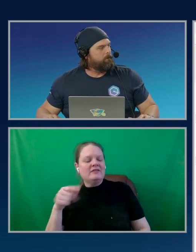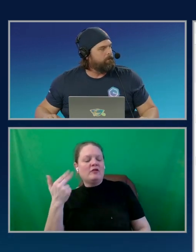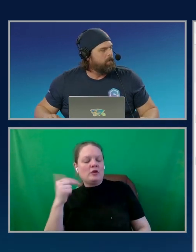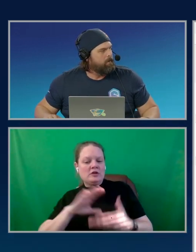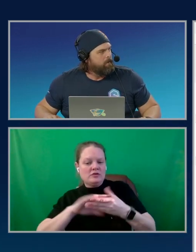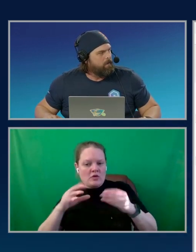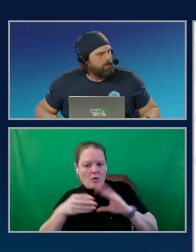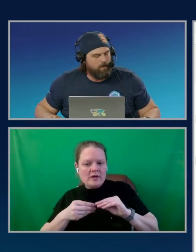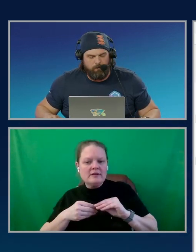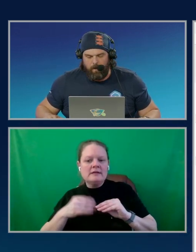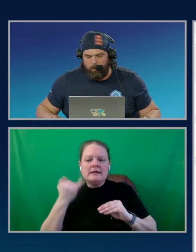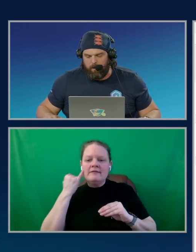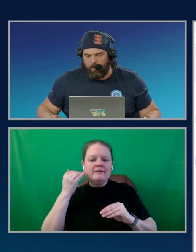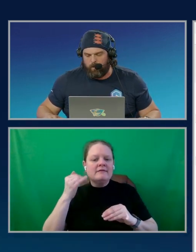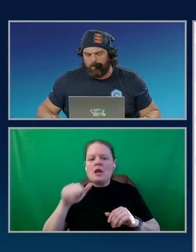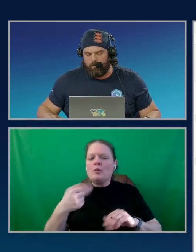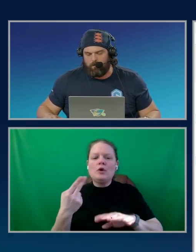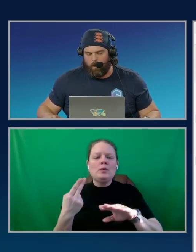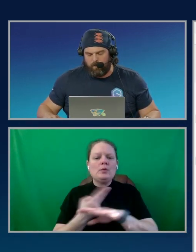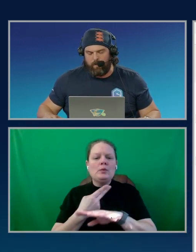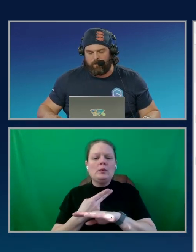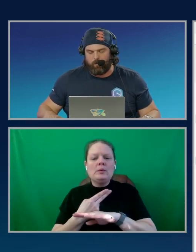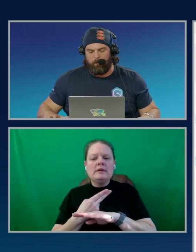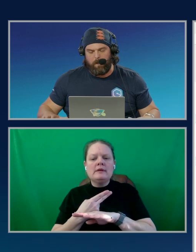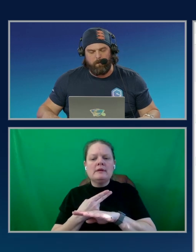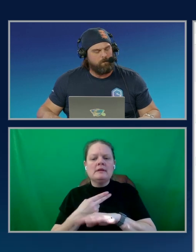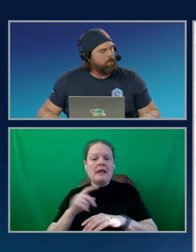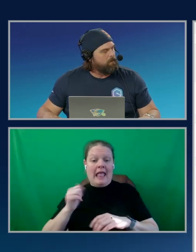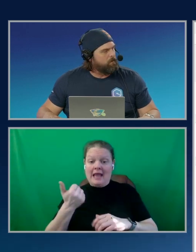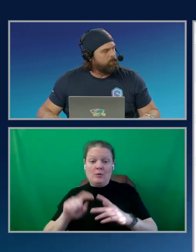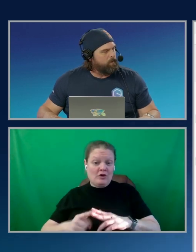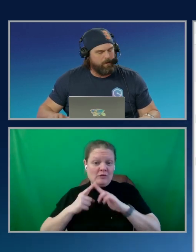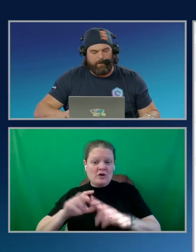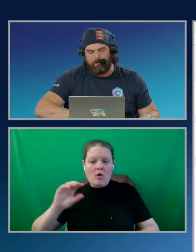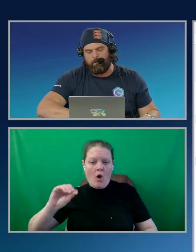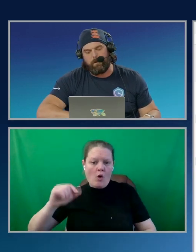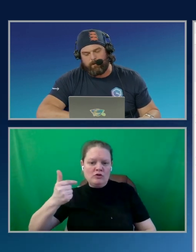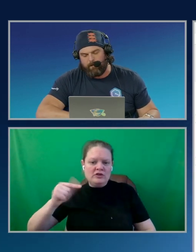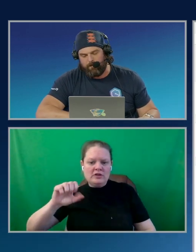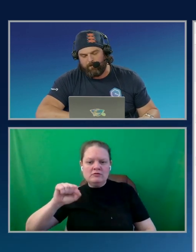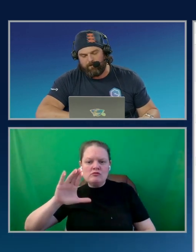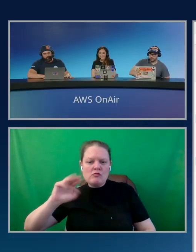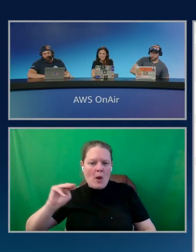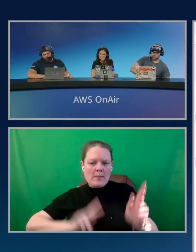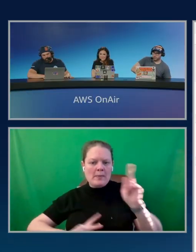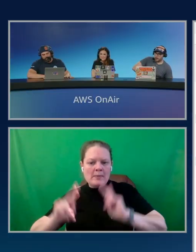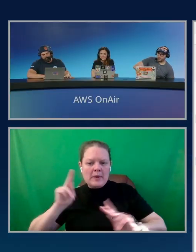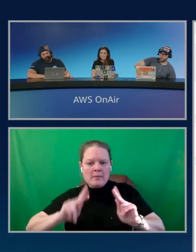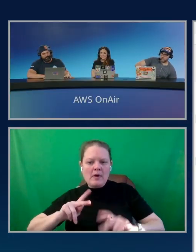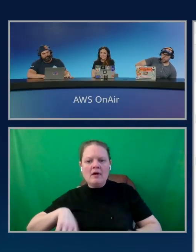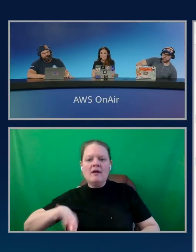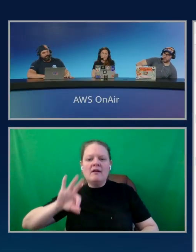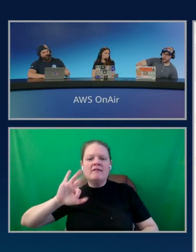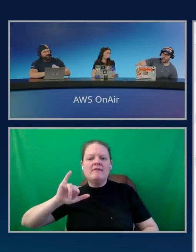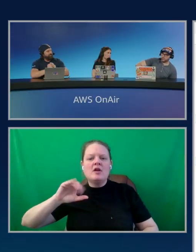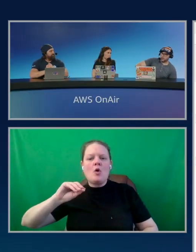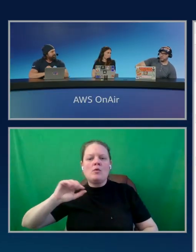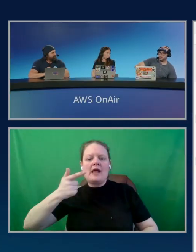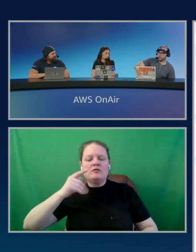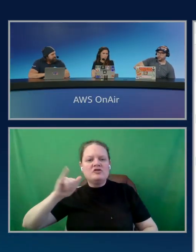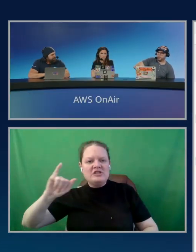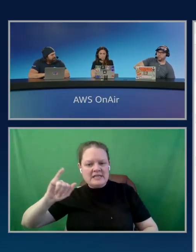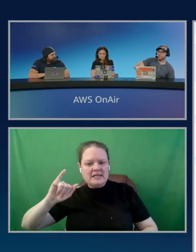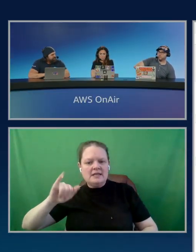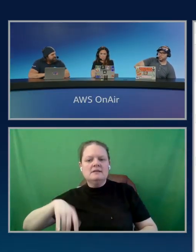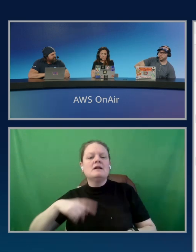don't know if anybody original OG Scrum people and using Fibonacci. But Scrum Masters. Scrum Masters. I do often ask how